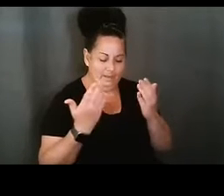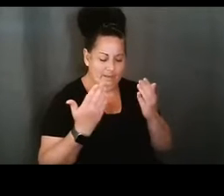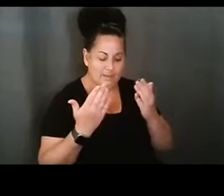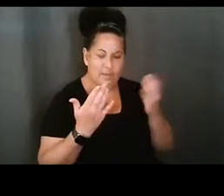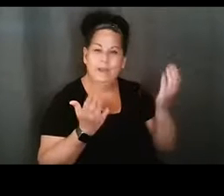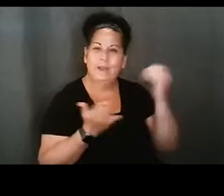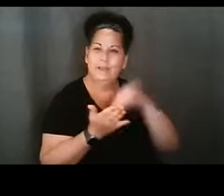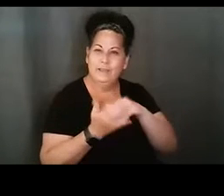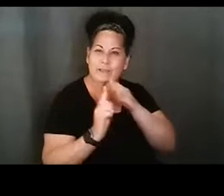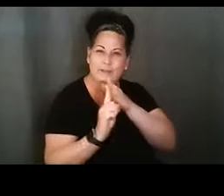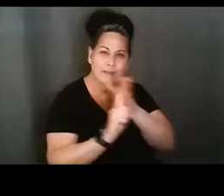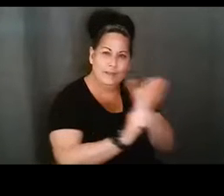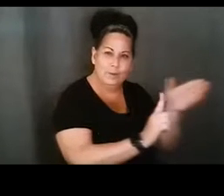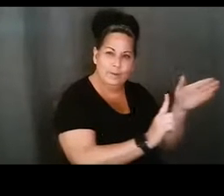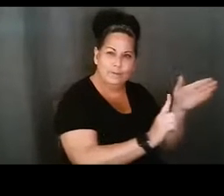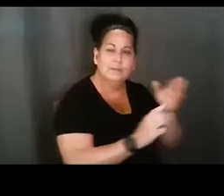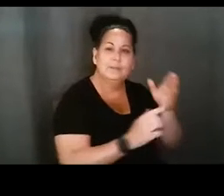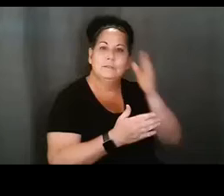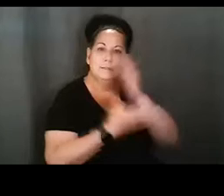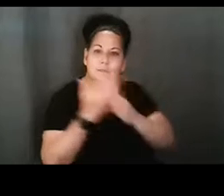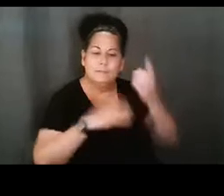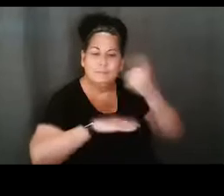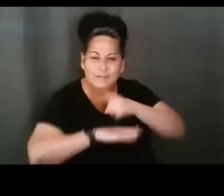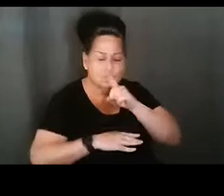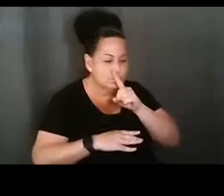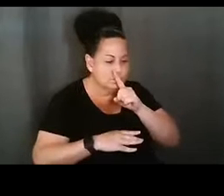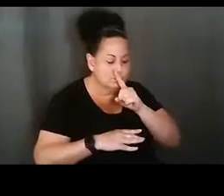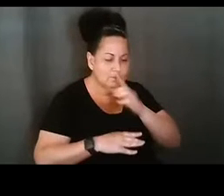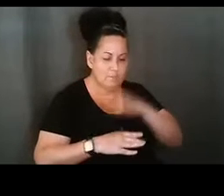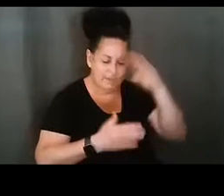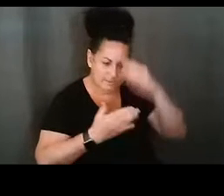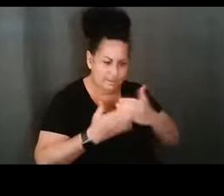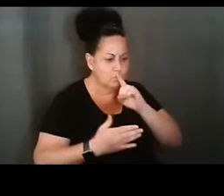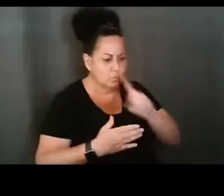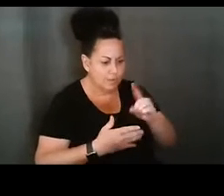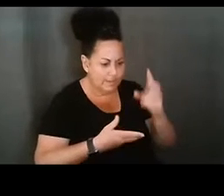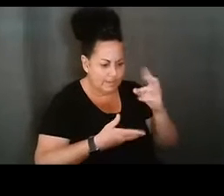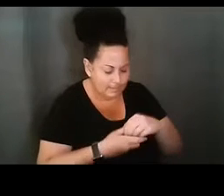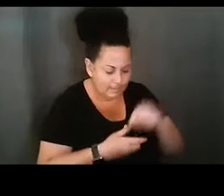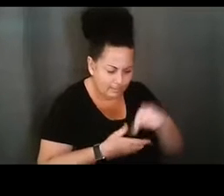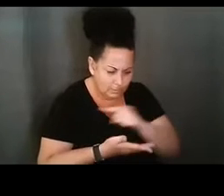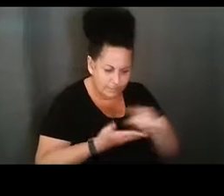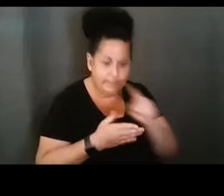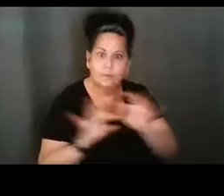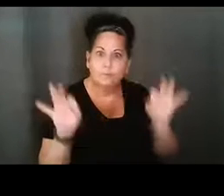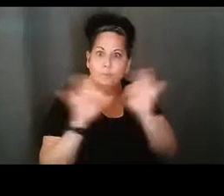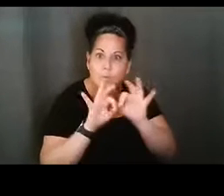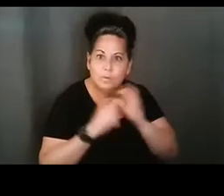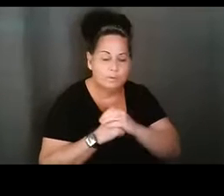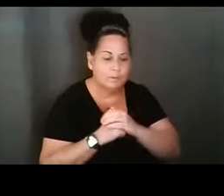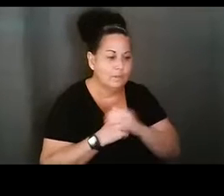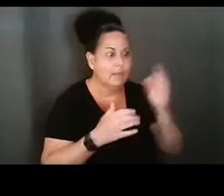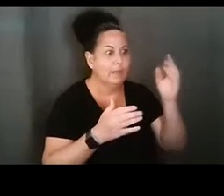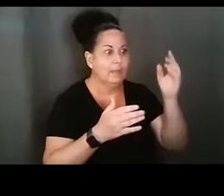Because some days he's engaged, you know, and school is important this week, you know, and then the next week is more